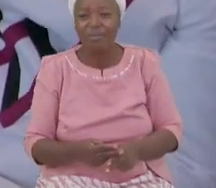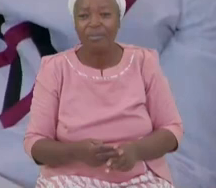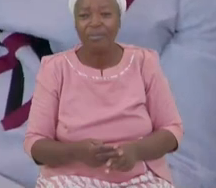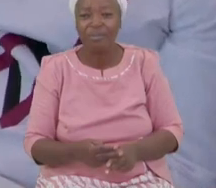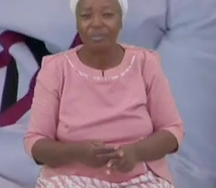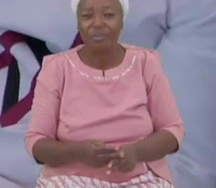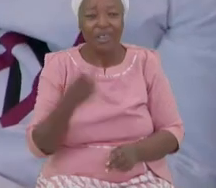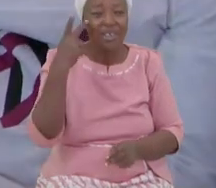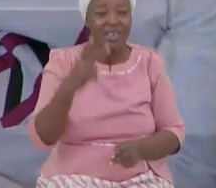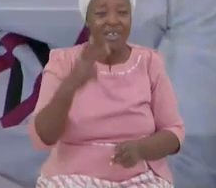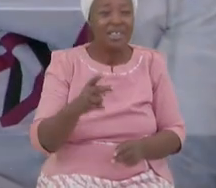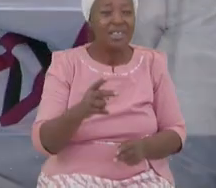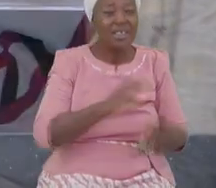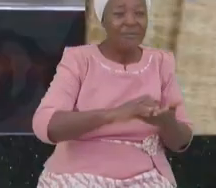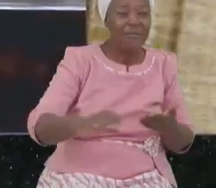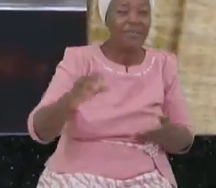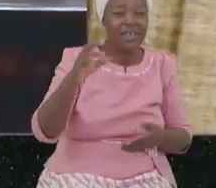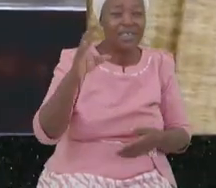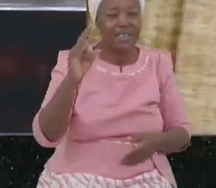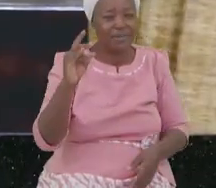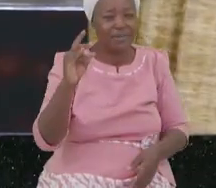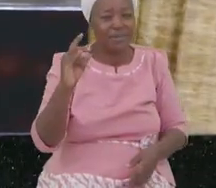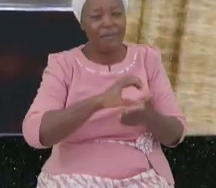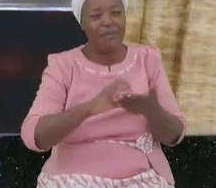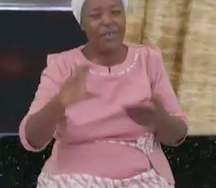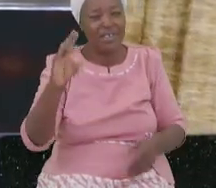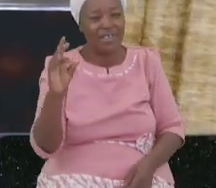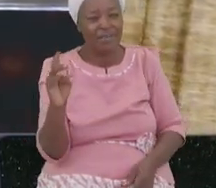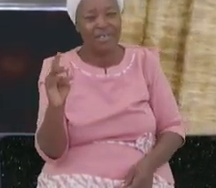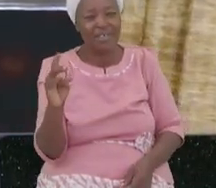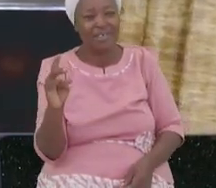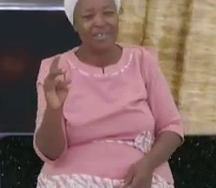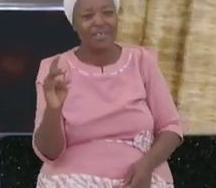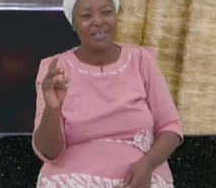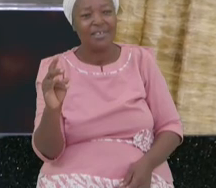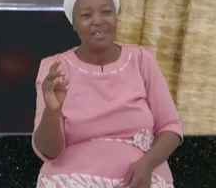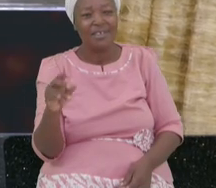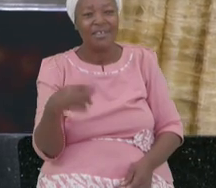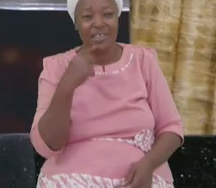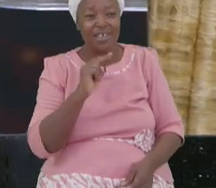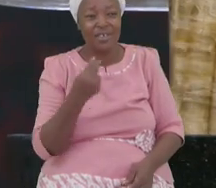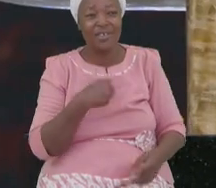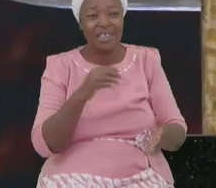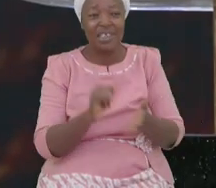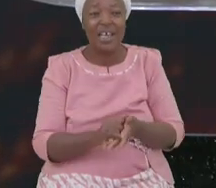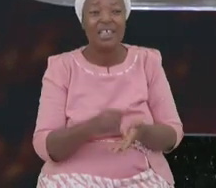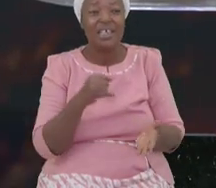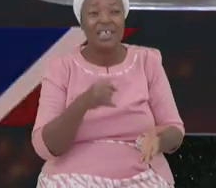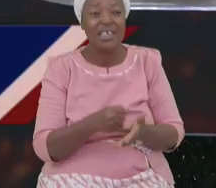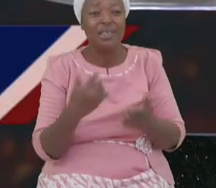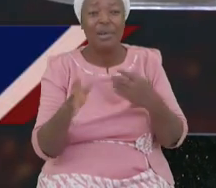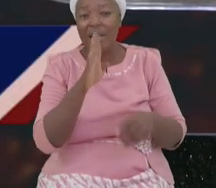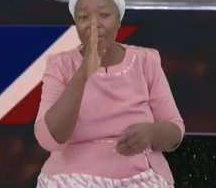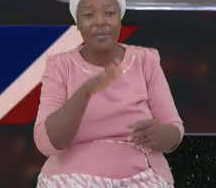Look at verse 17 here. In verse 17, it tells us, it said, that it might be